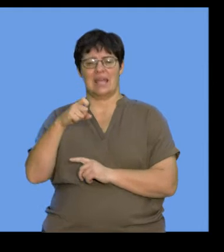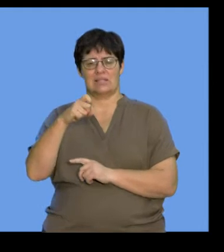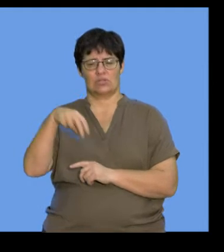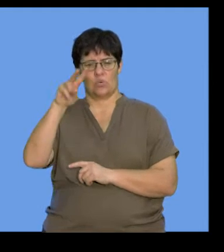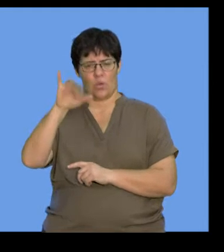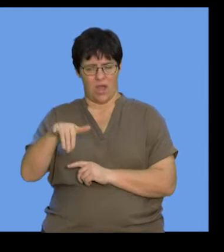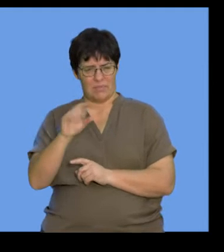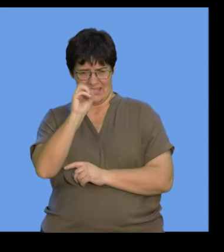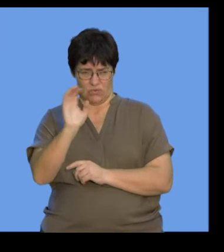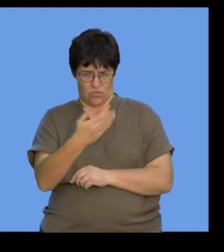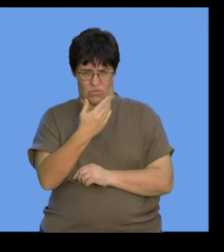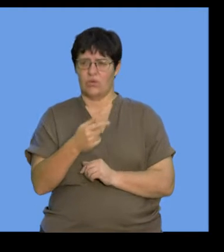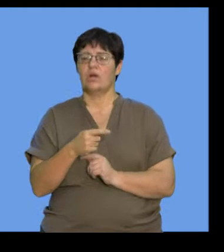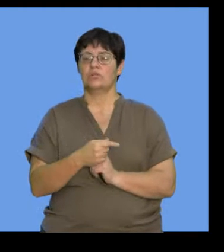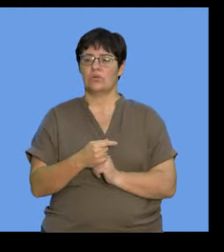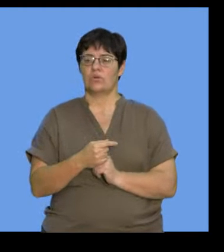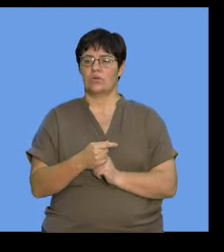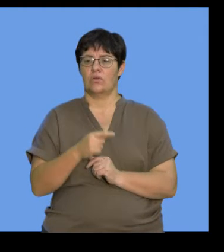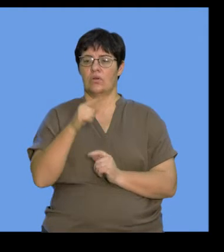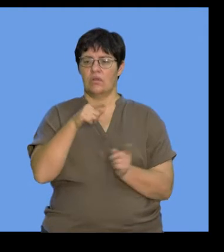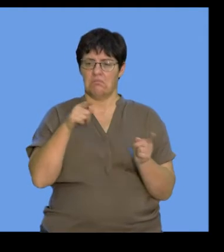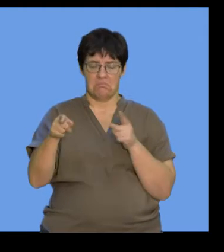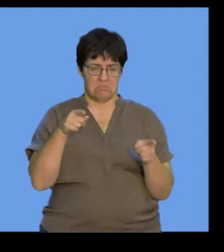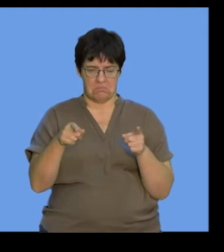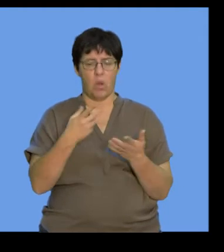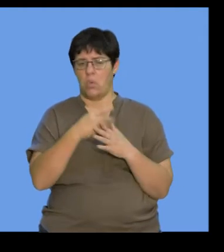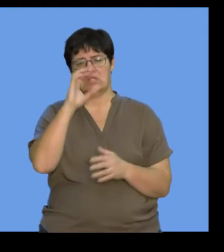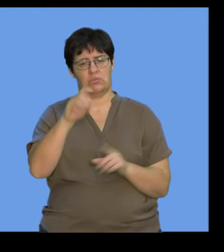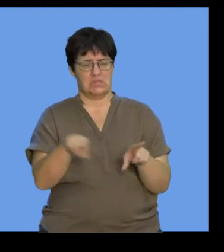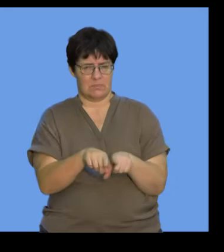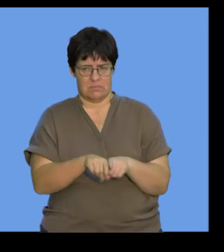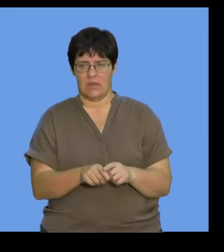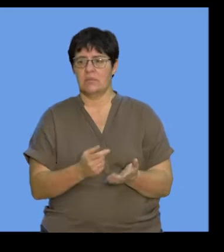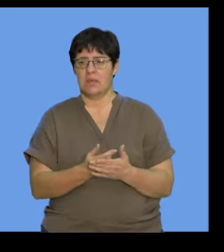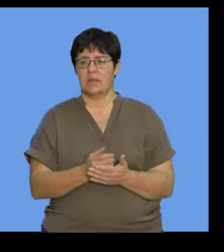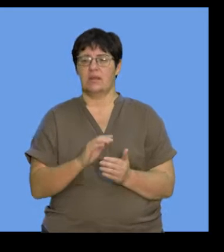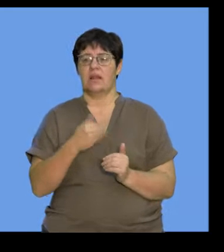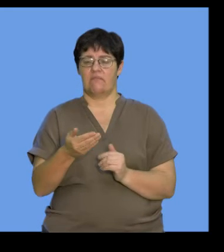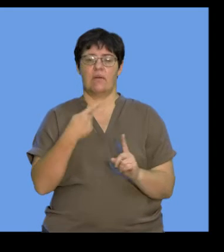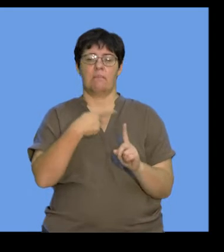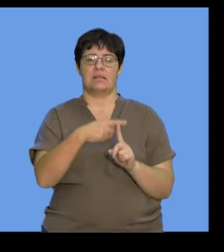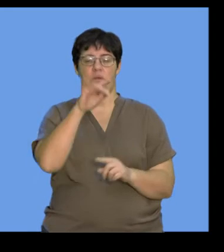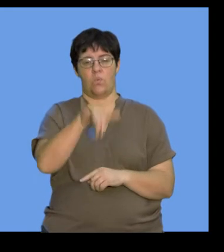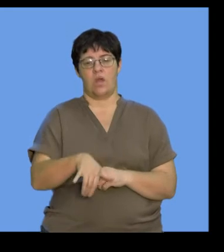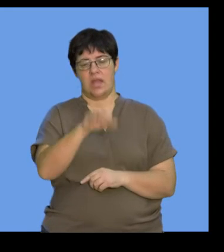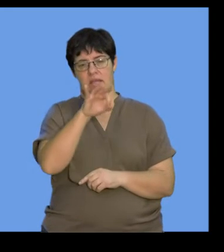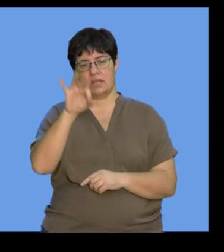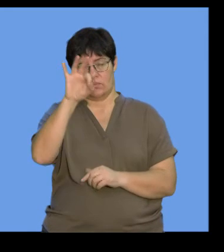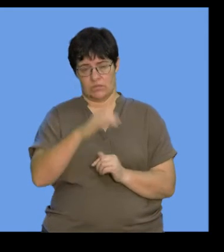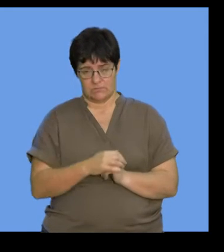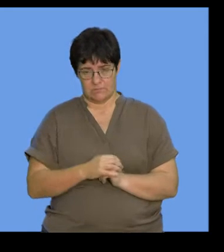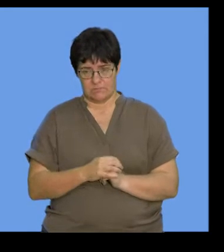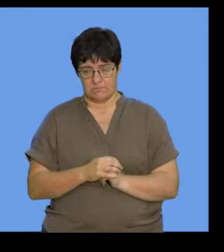y and x squared y is 0. The xy squared and the xy squared will also be 0. So this will